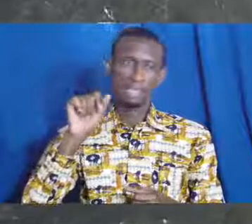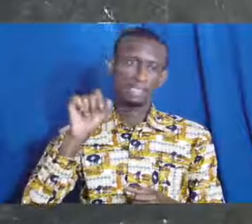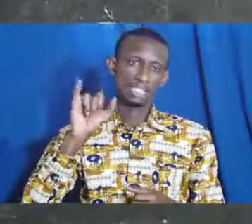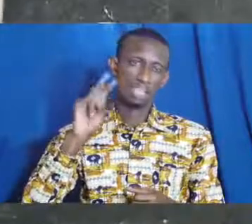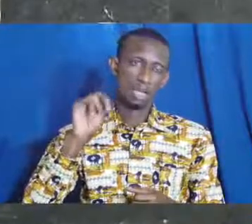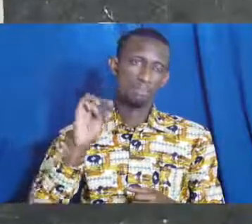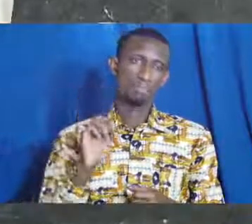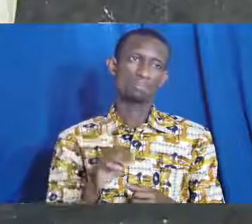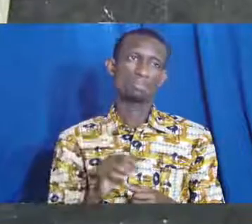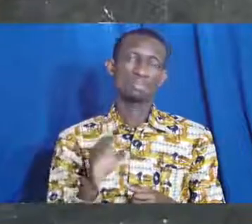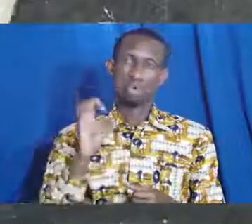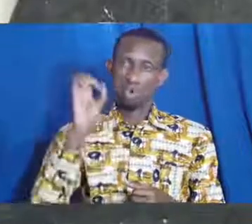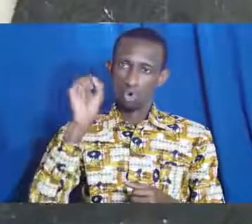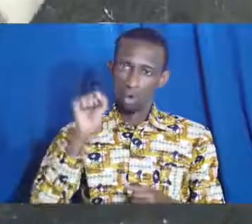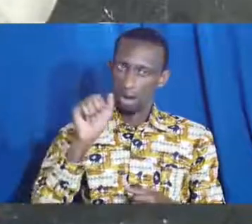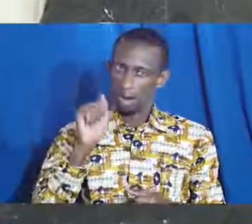will give silver